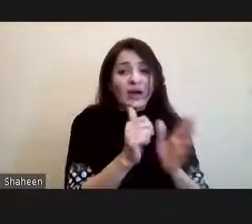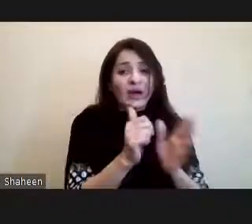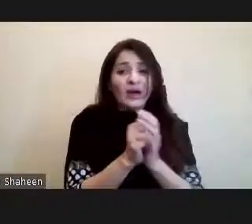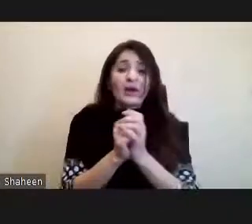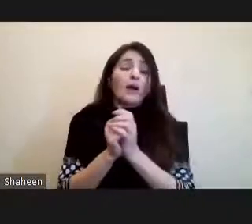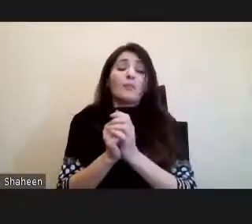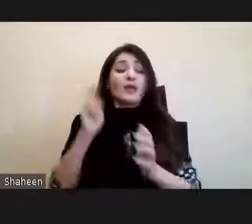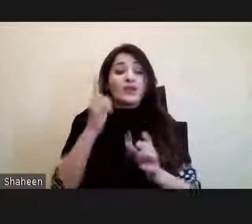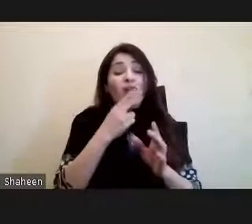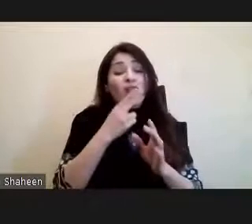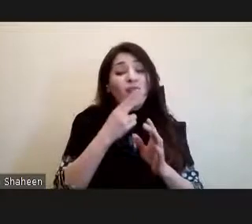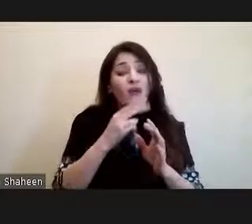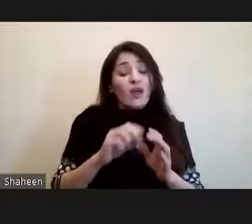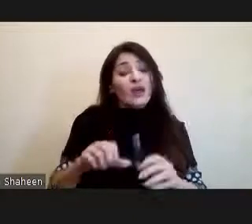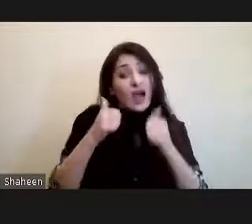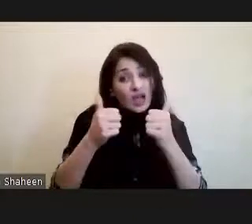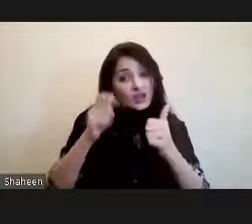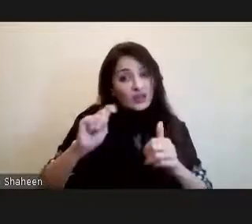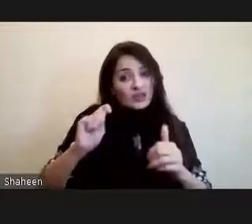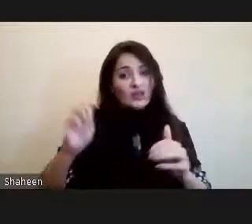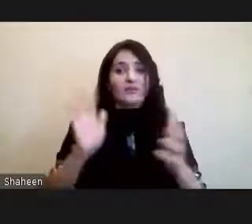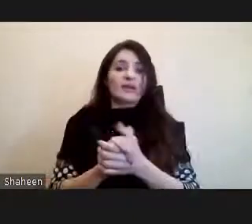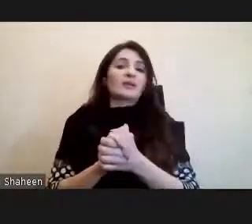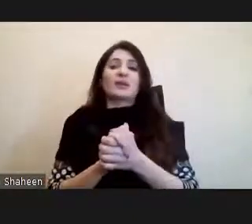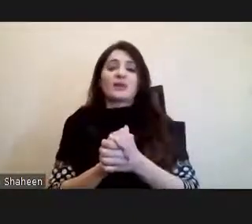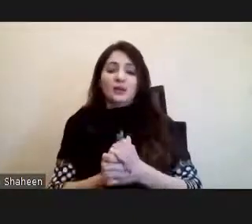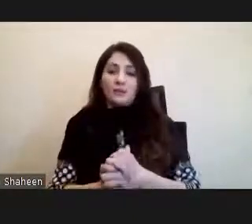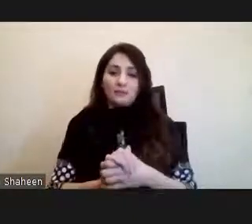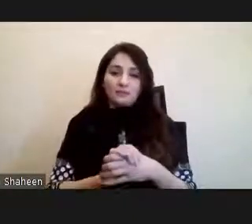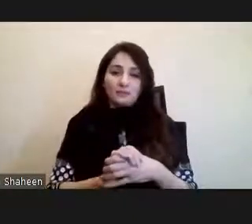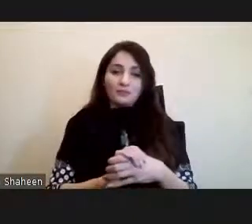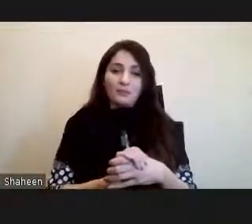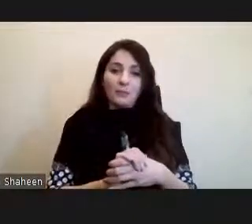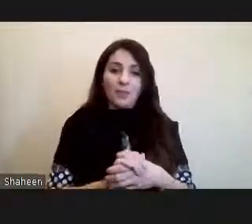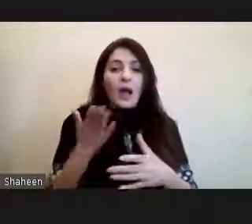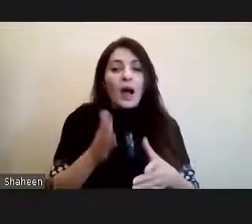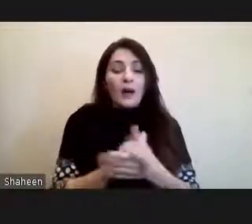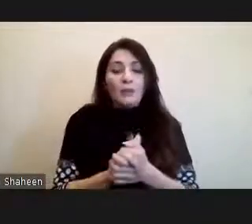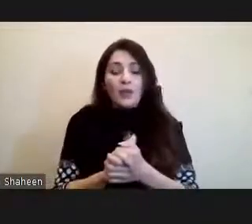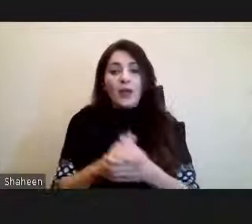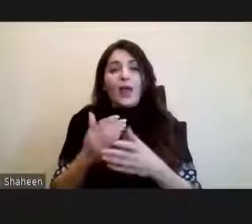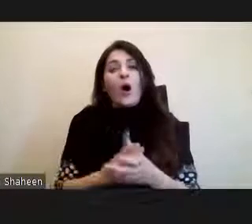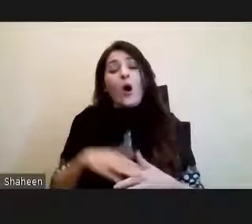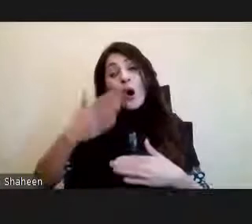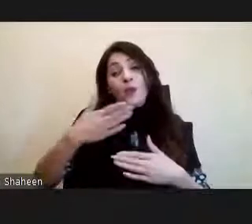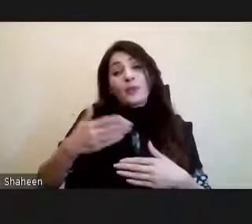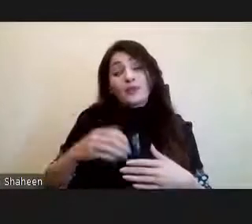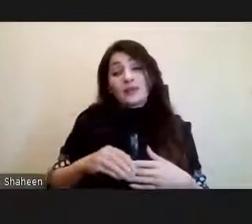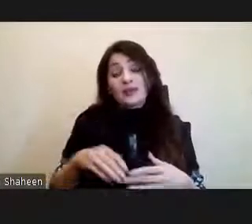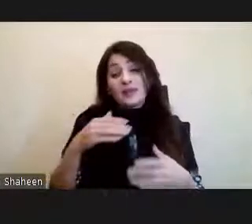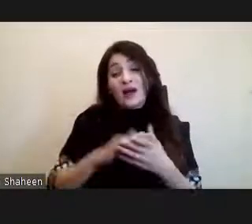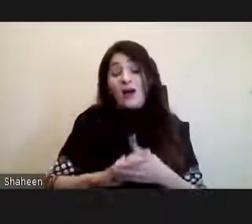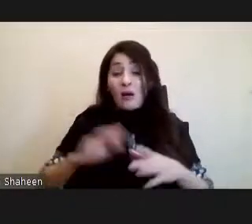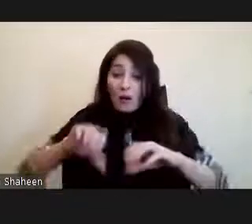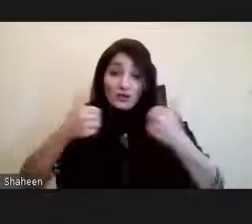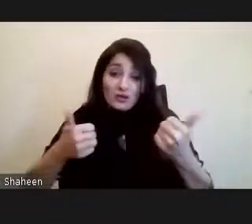language, we also got a much deeper appreciation for the level of difficulty of simply holding a phone or staying in camera while signing. Now,